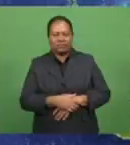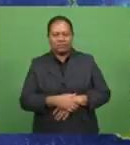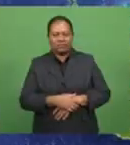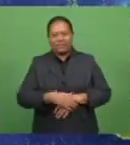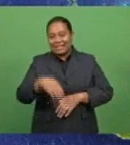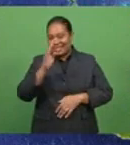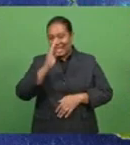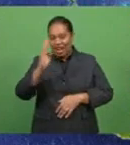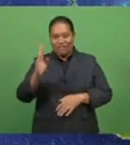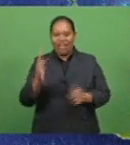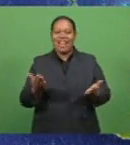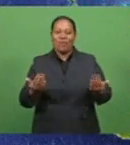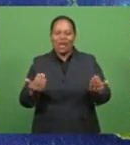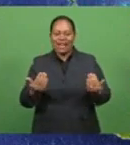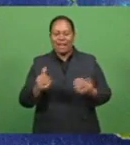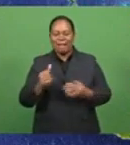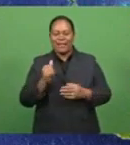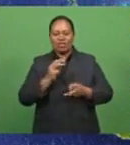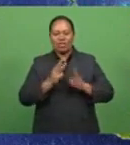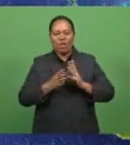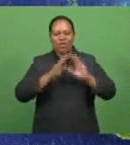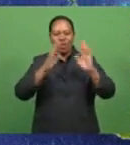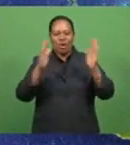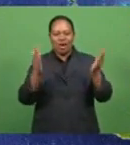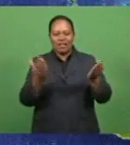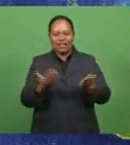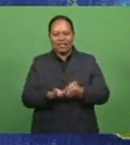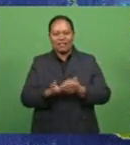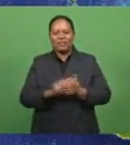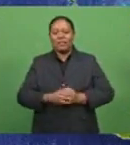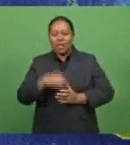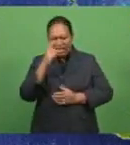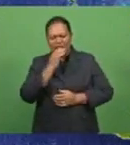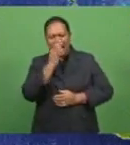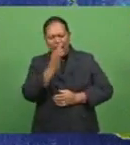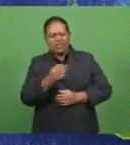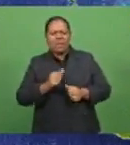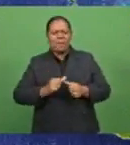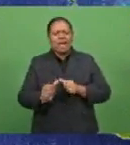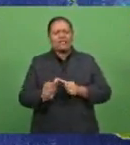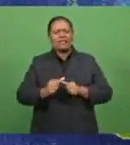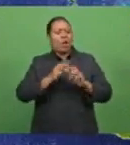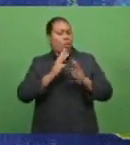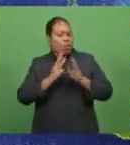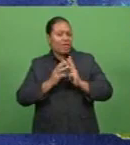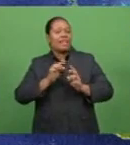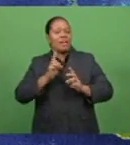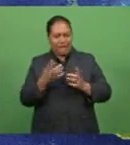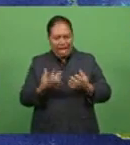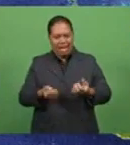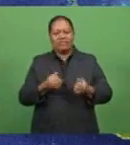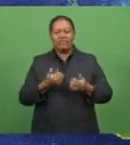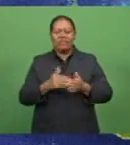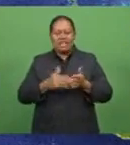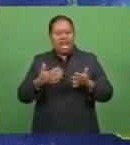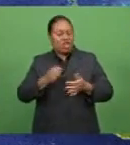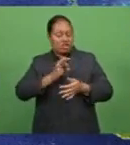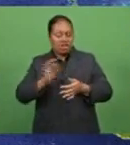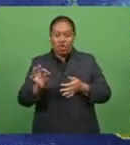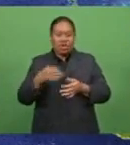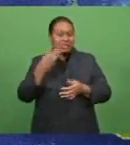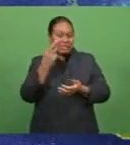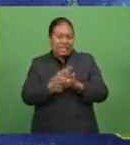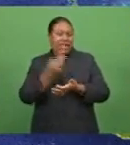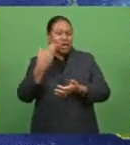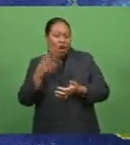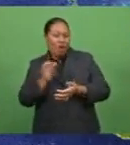Talofa and welcome to the Weather World. We couldn't have asked for better weather than what we're having right now. It's not too hot, not too